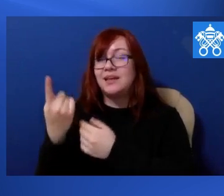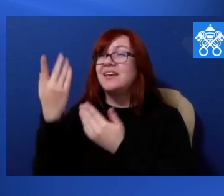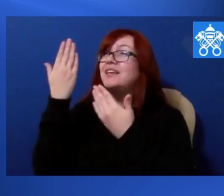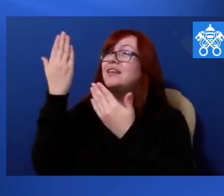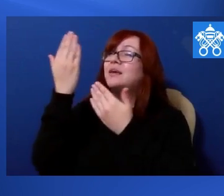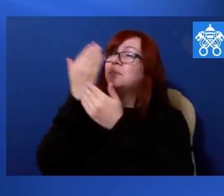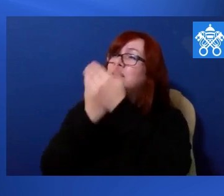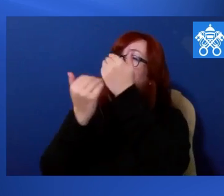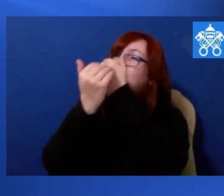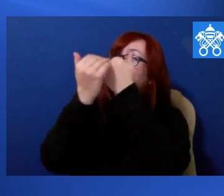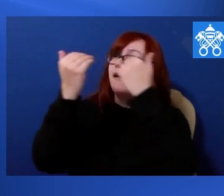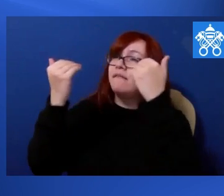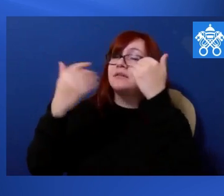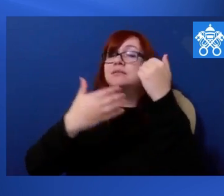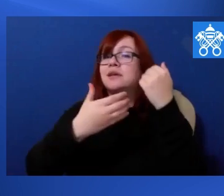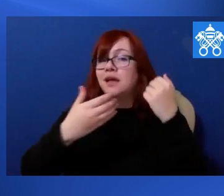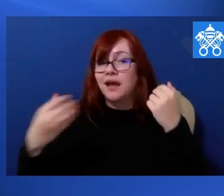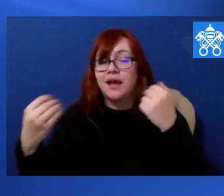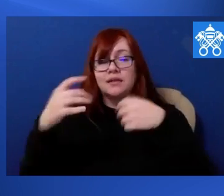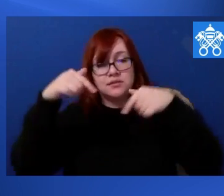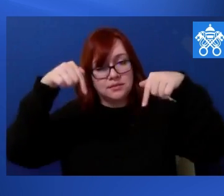the heavens and on earth.